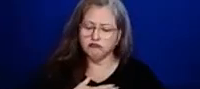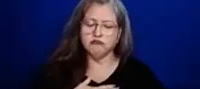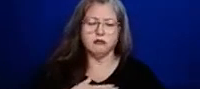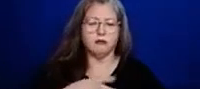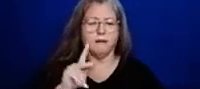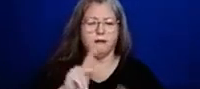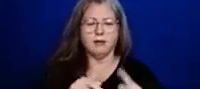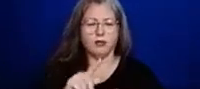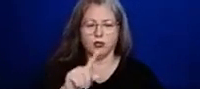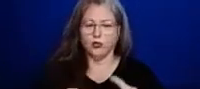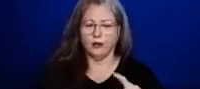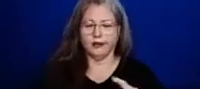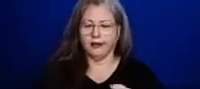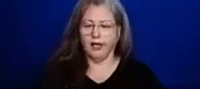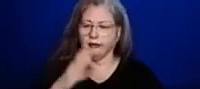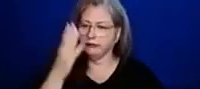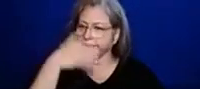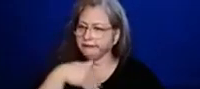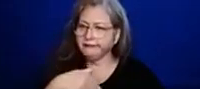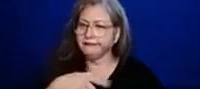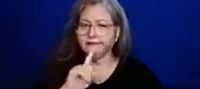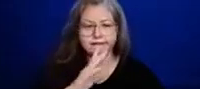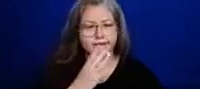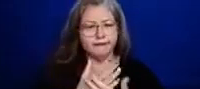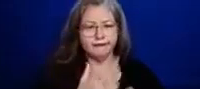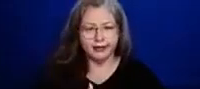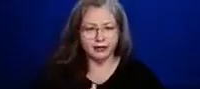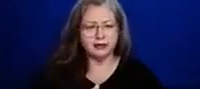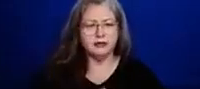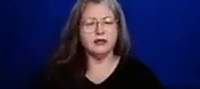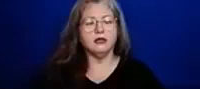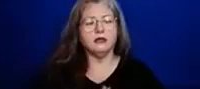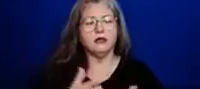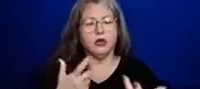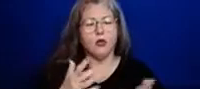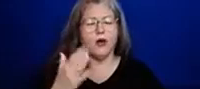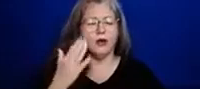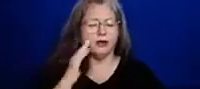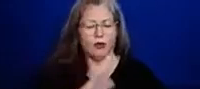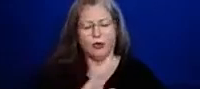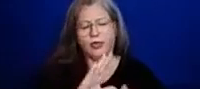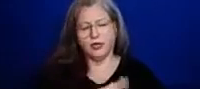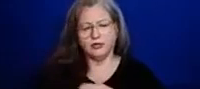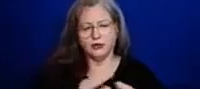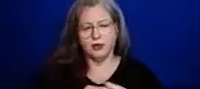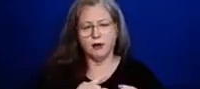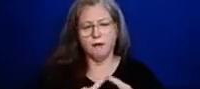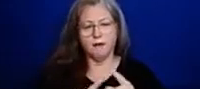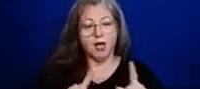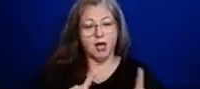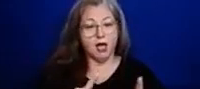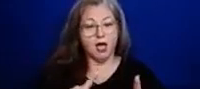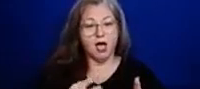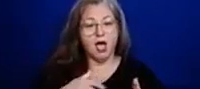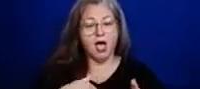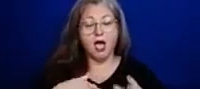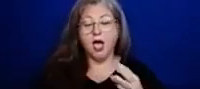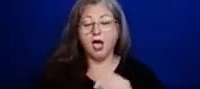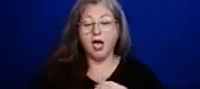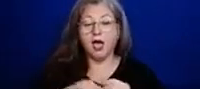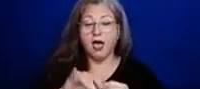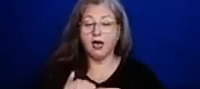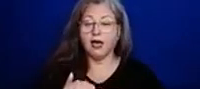It was a fact. It was a fact. So we all know her story. But on this, I put